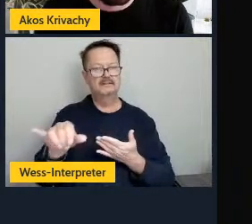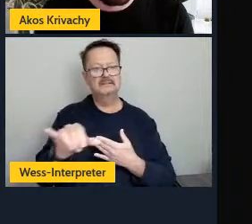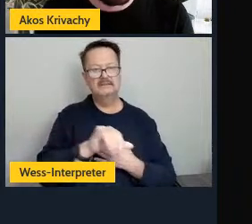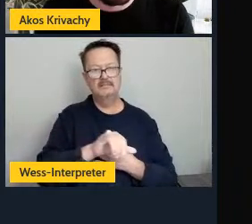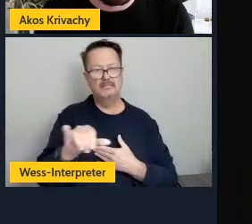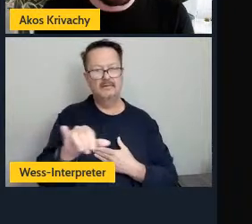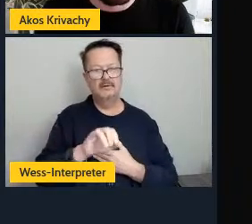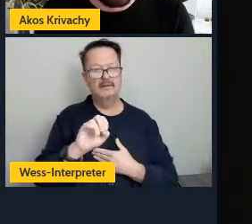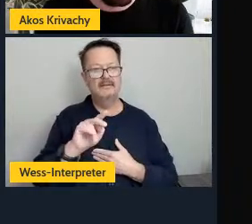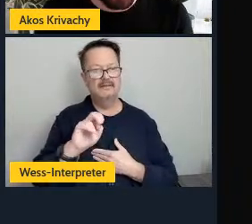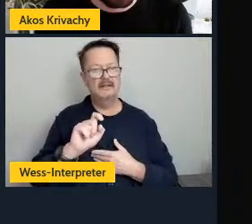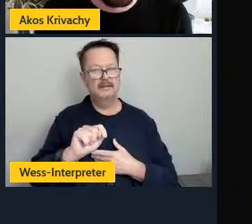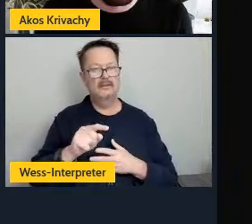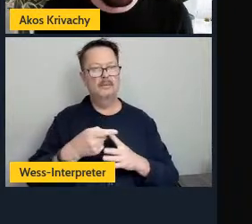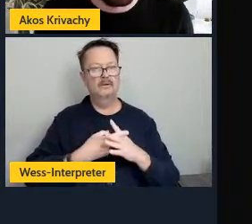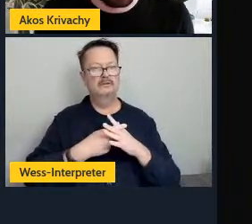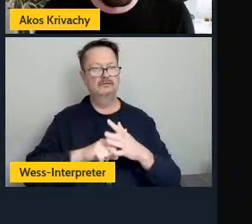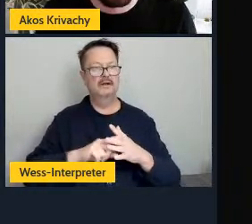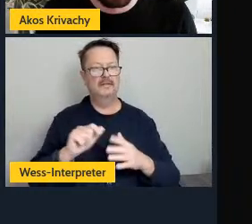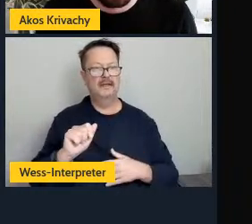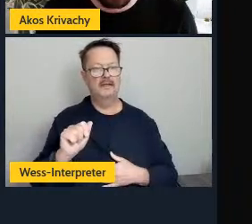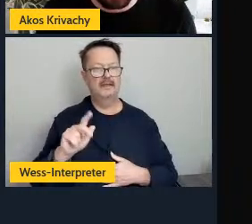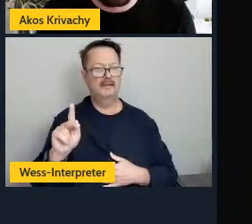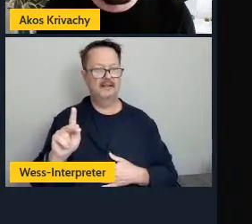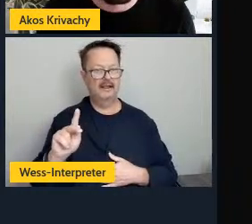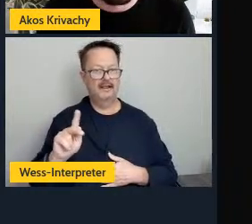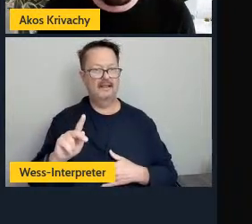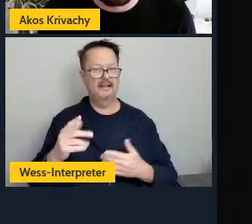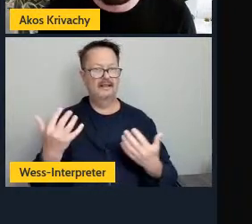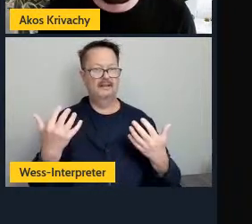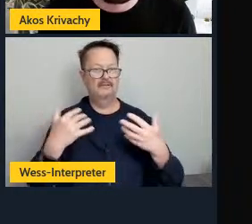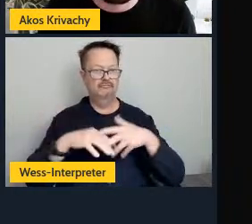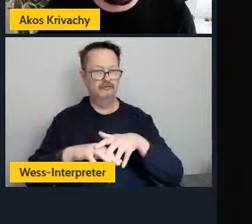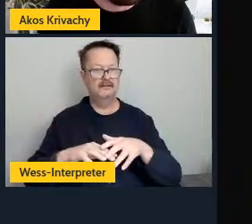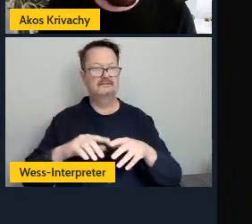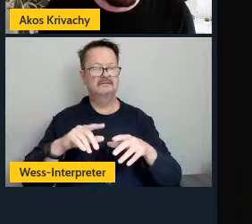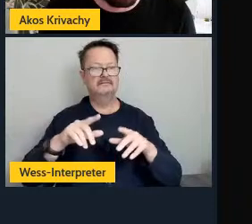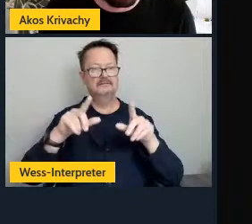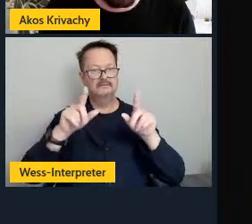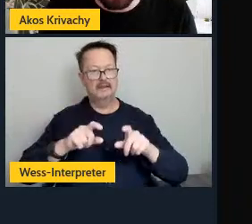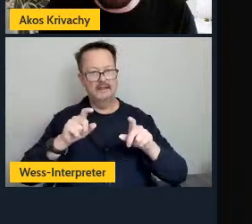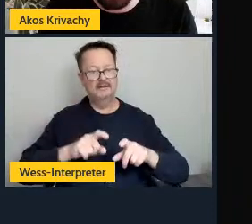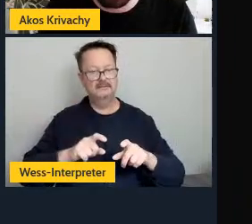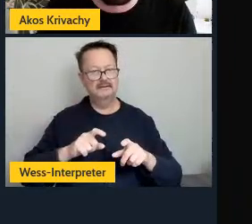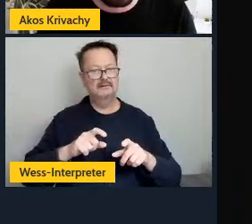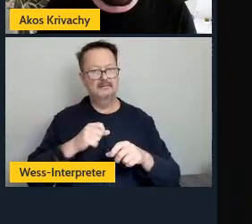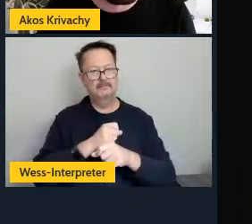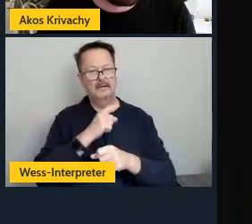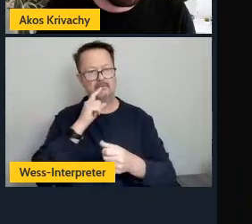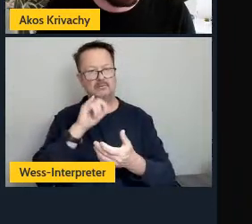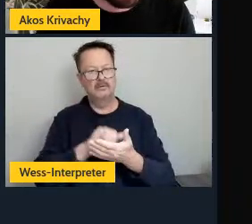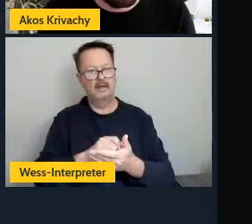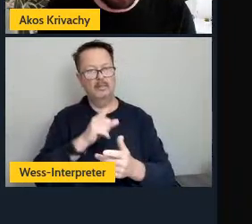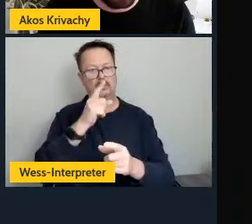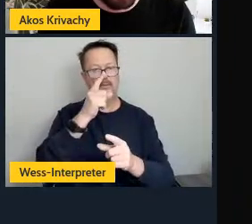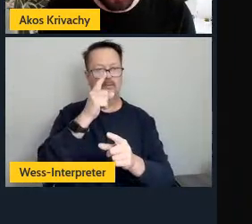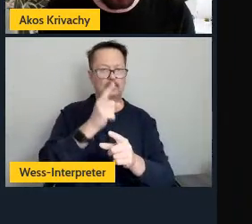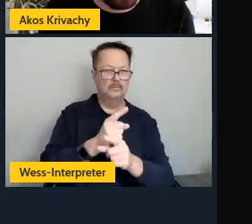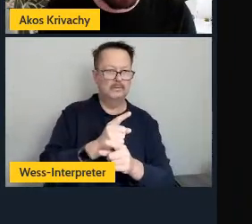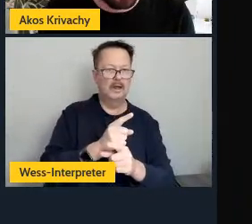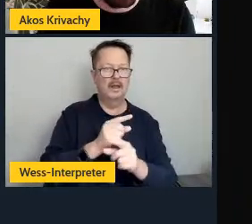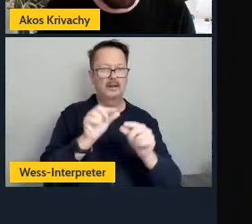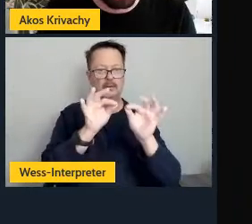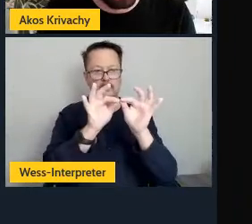of asserted in the API integration tests and assert that maybe the right rows were updated